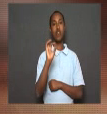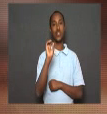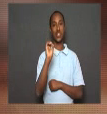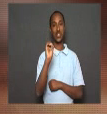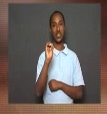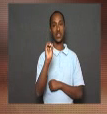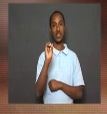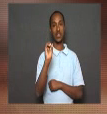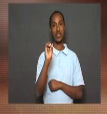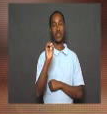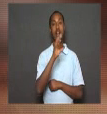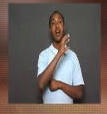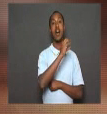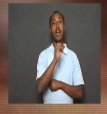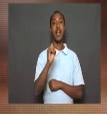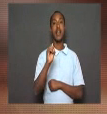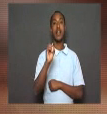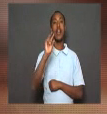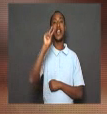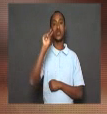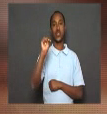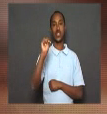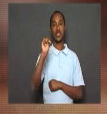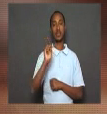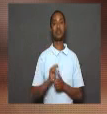oxygen, and nitrogen.